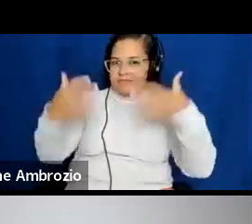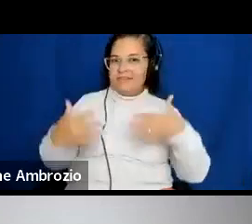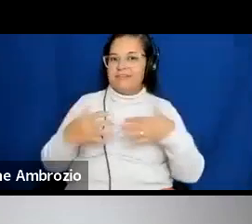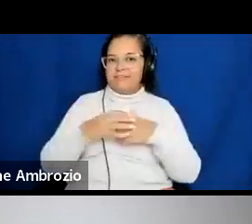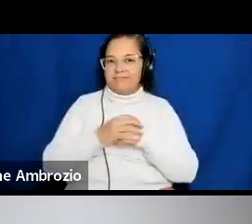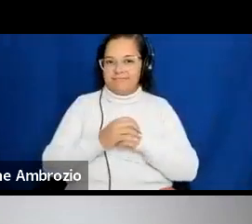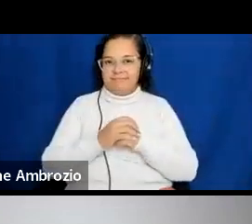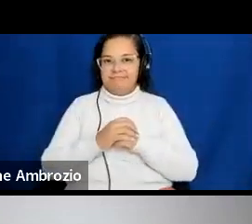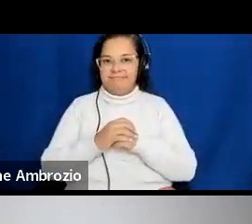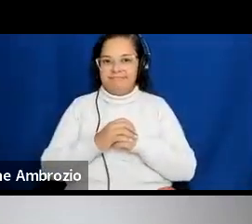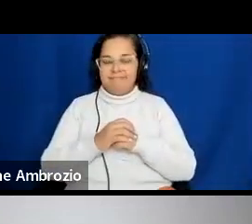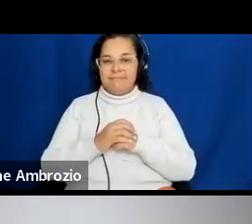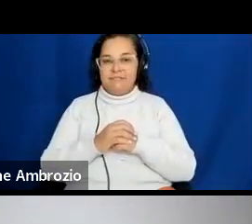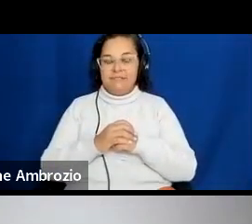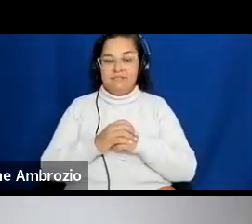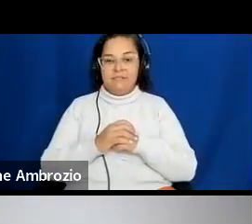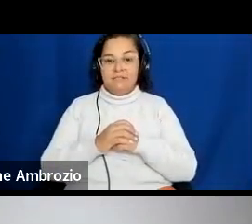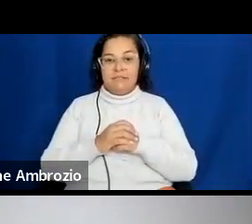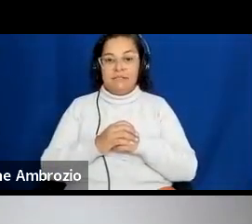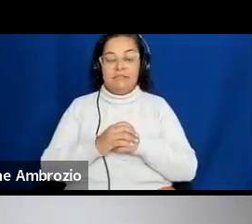one of the features